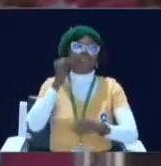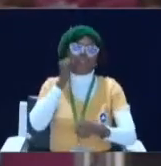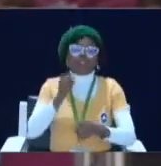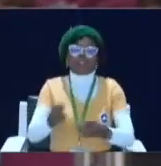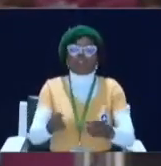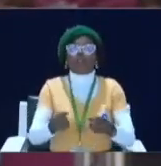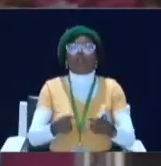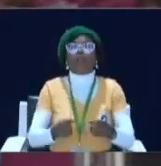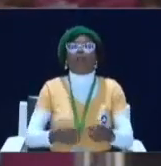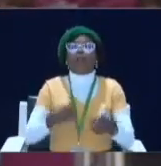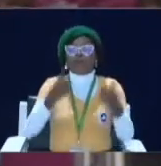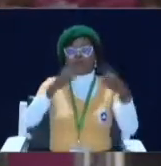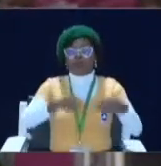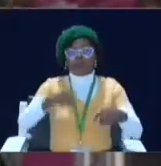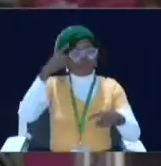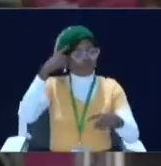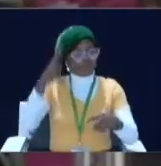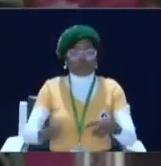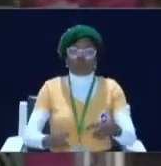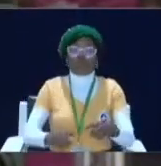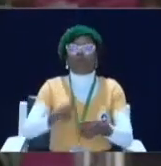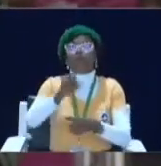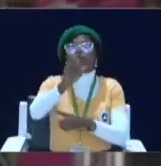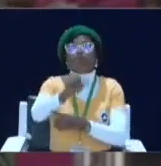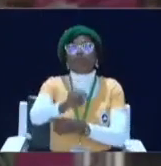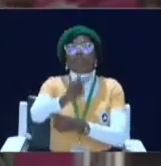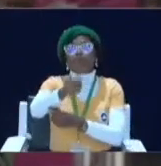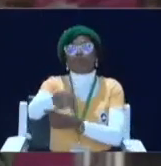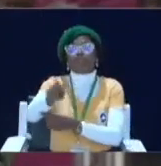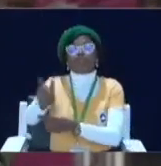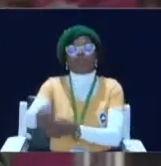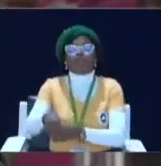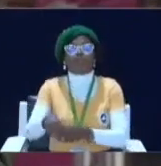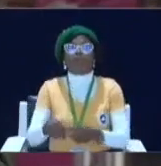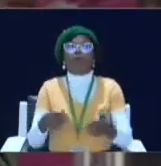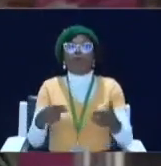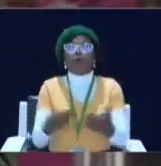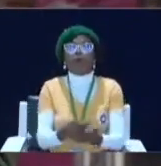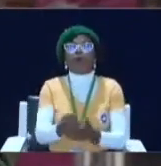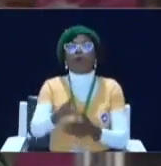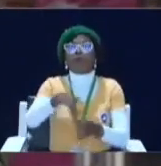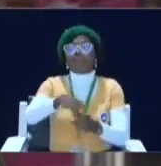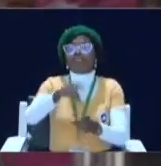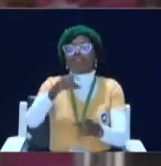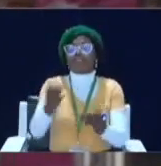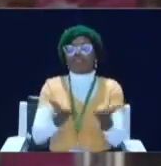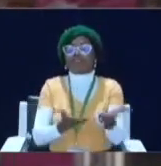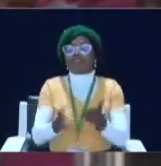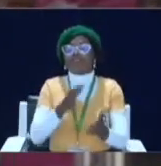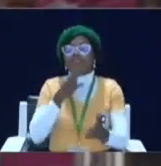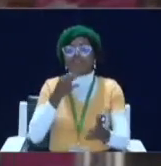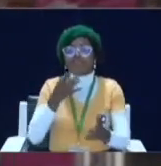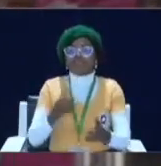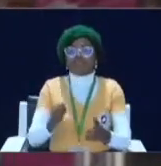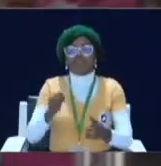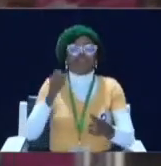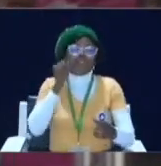the September 2022 Holy Ghost service for the first time, trusting God for the fruit of the